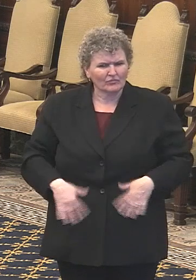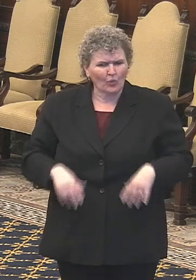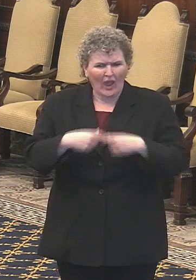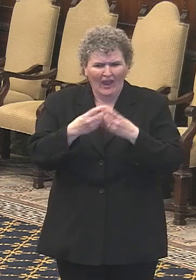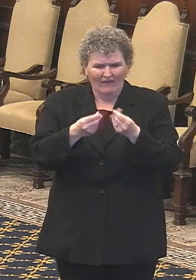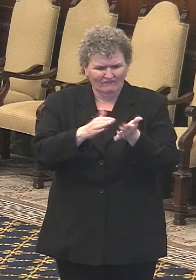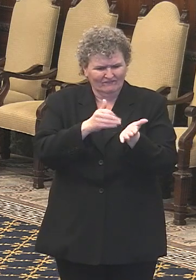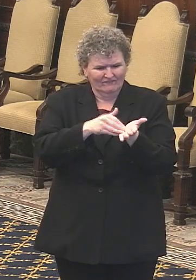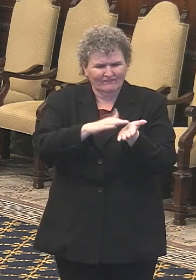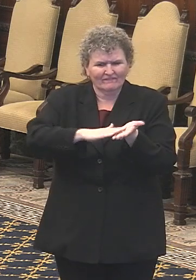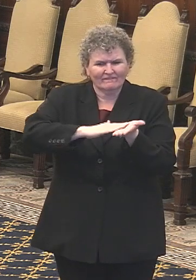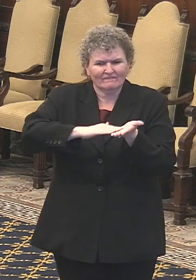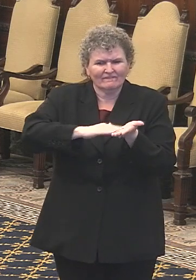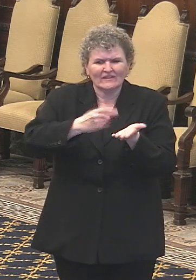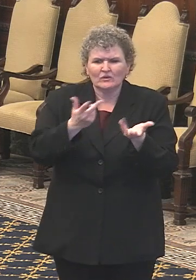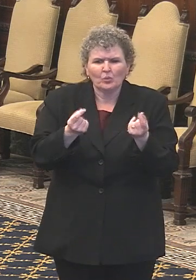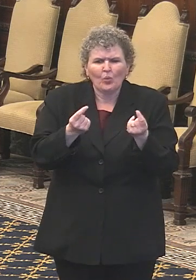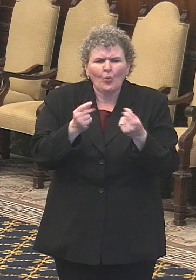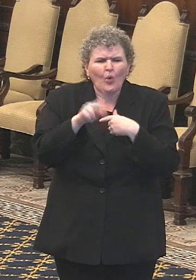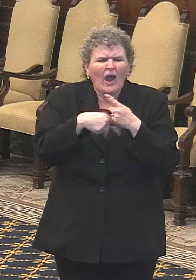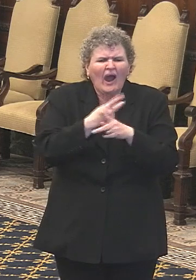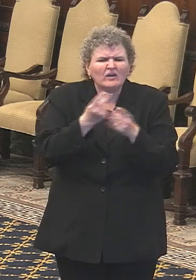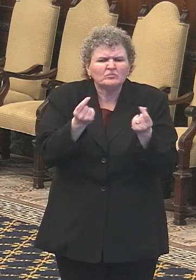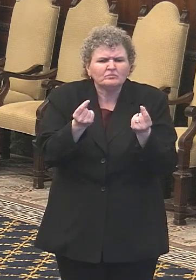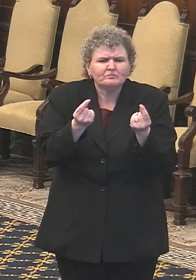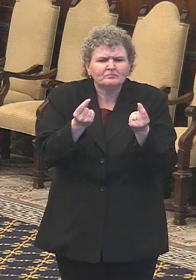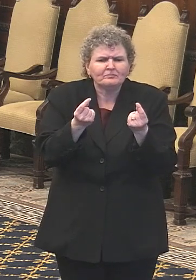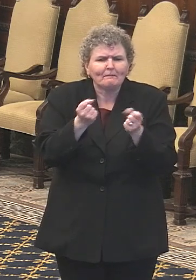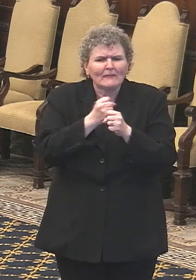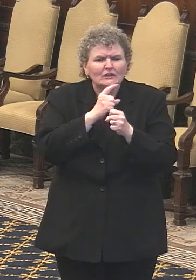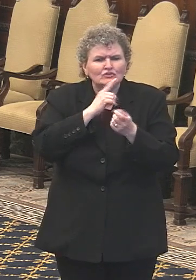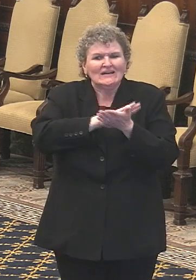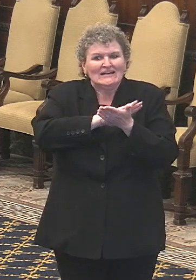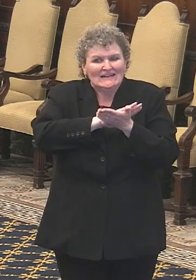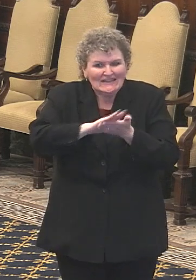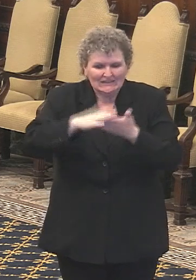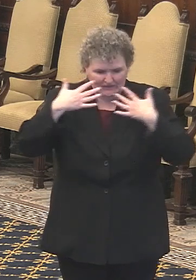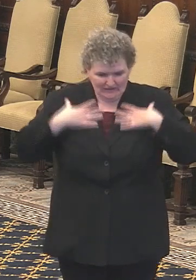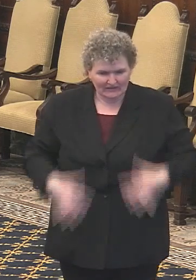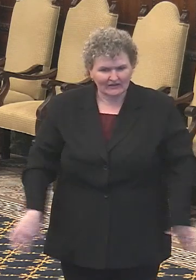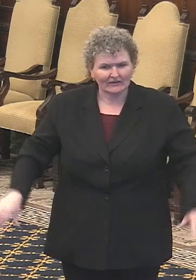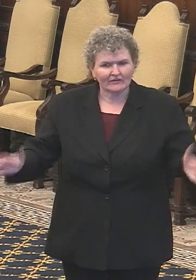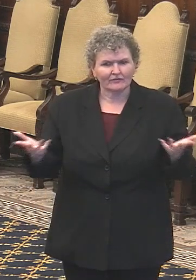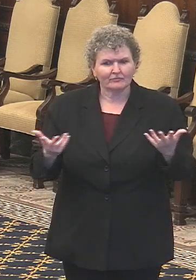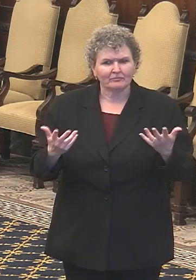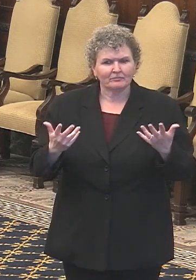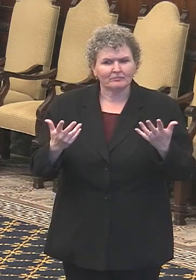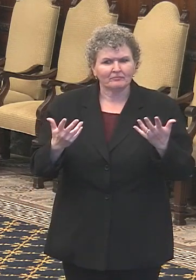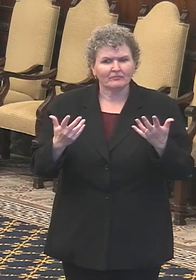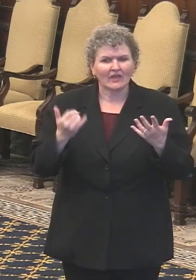that they're actually, not reinfecting themselves, or or there's something that came on the cloth